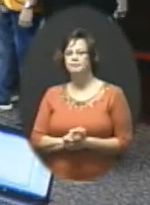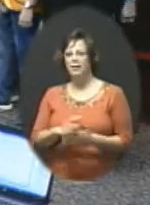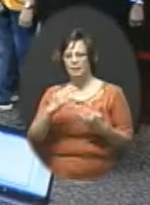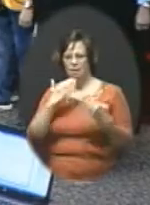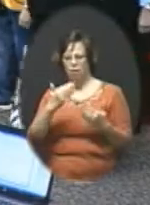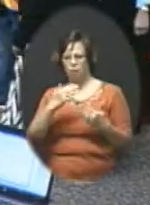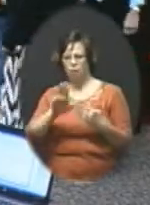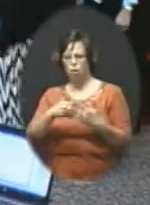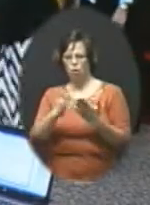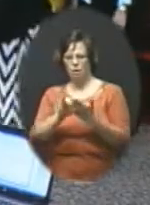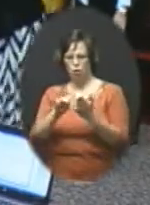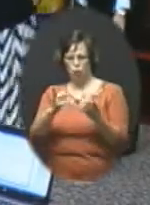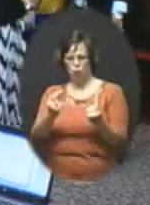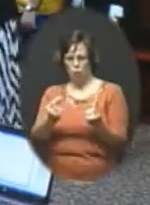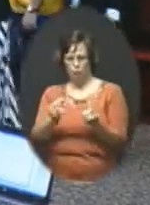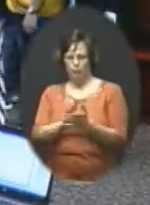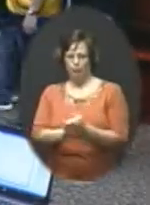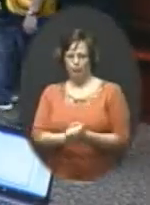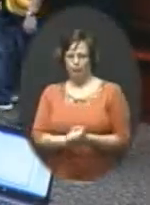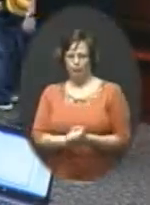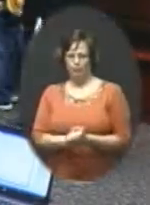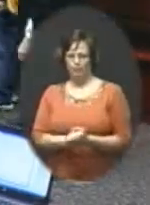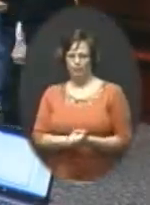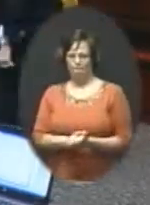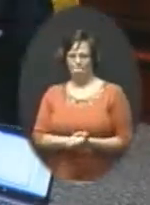Thank you for all that you do.